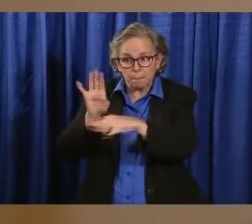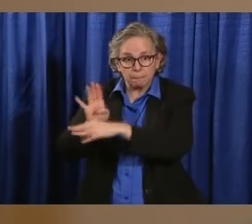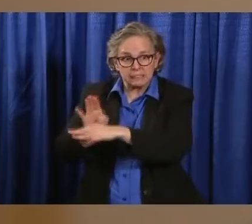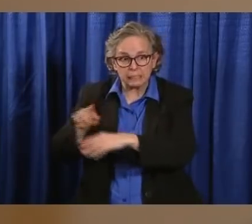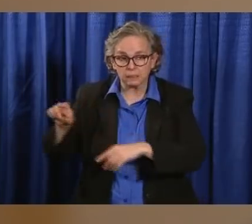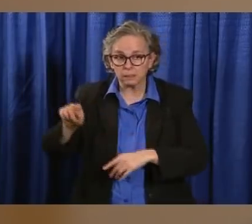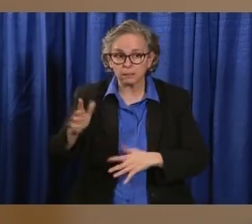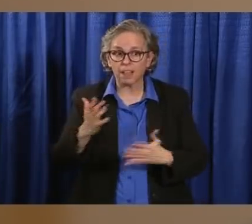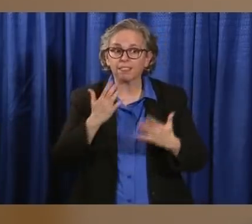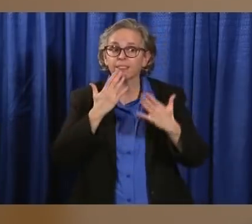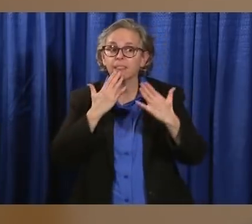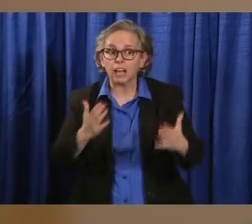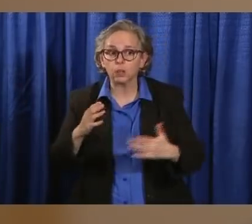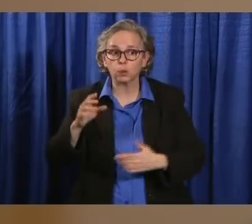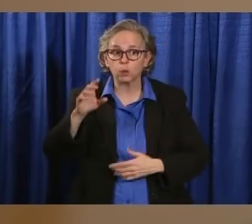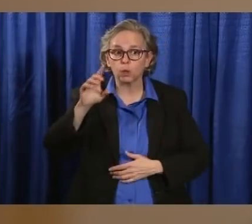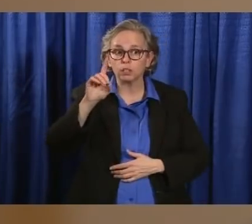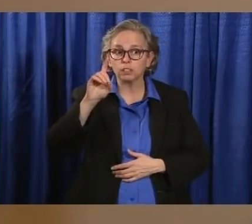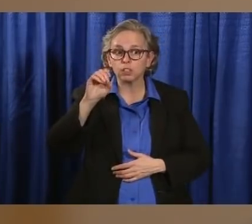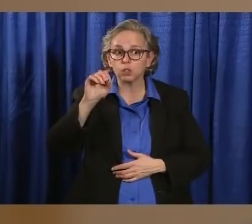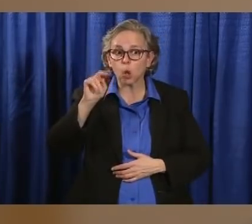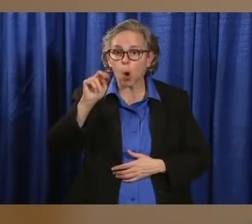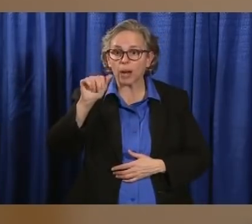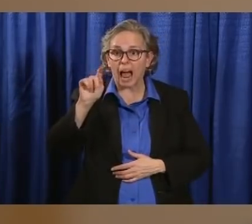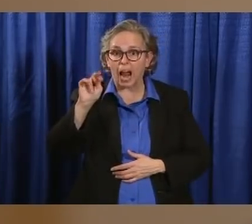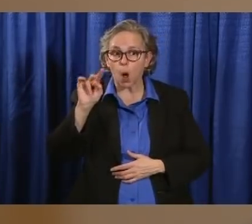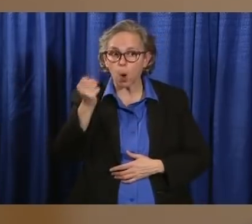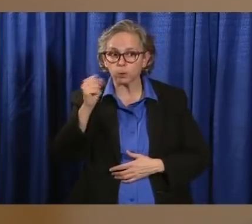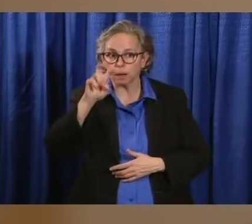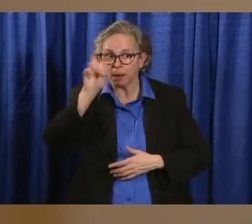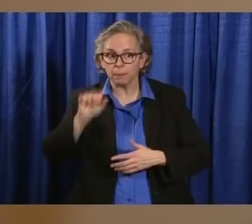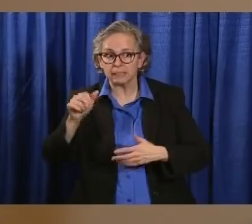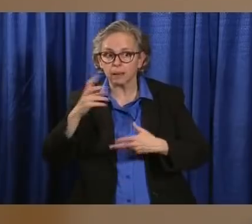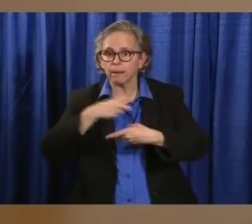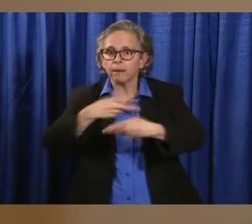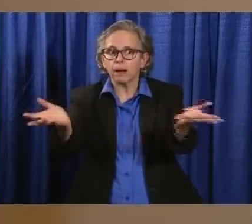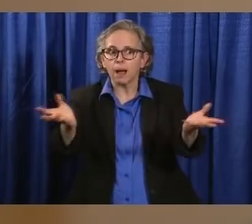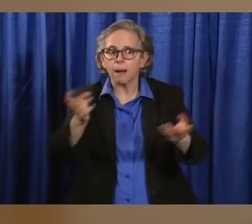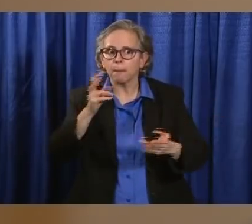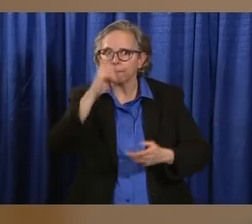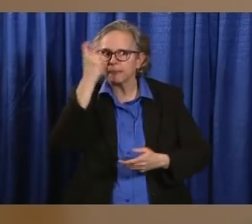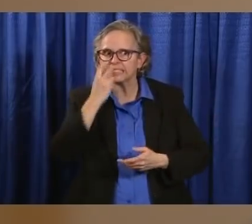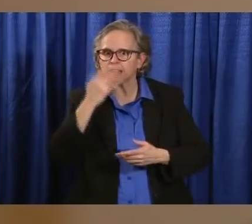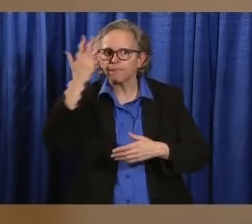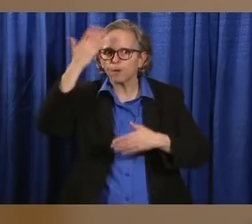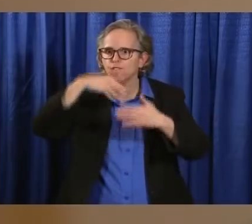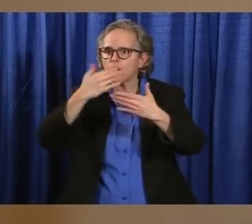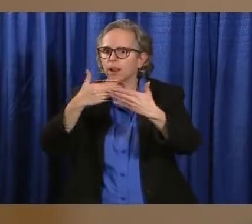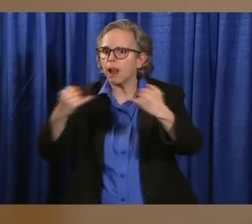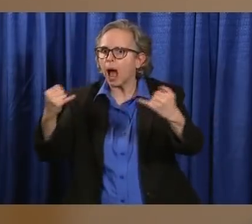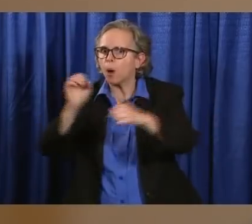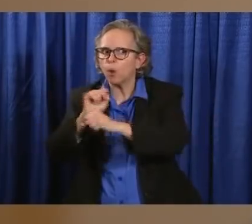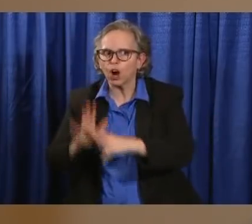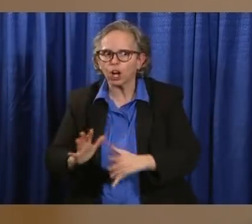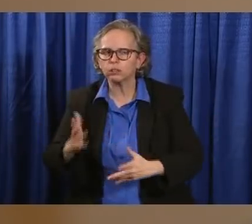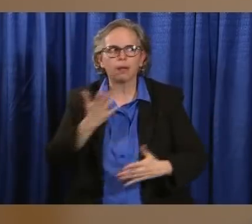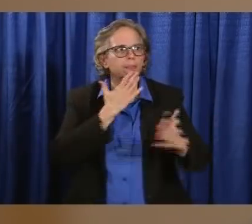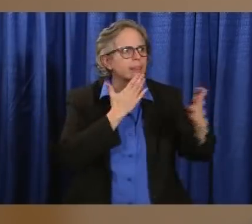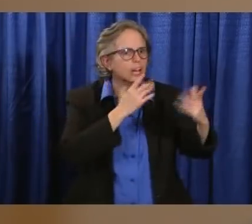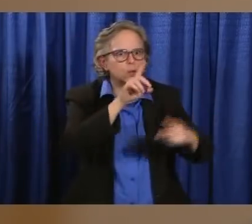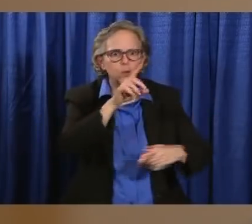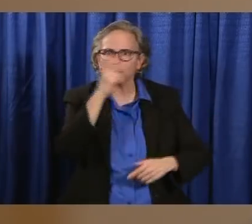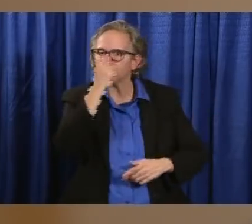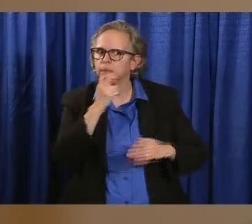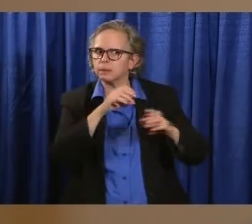out pizza to a lot of our frontline workers. And they're also helping work with a lot of, we've talked